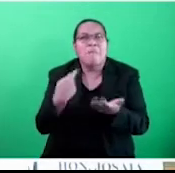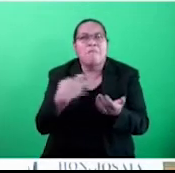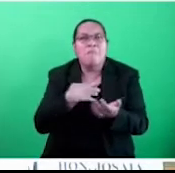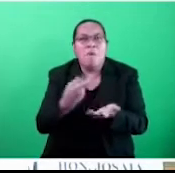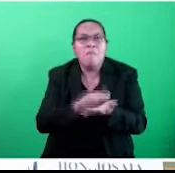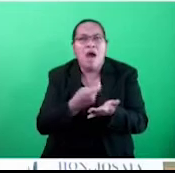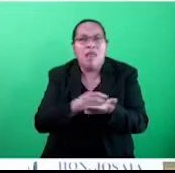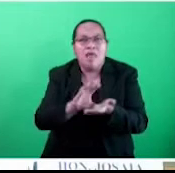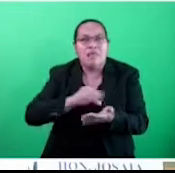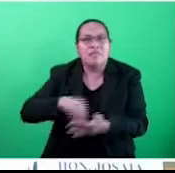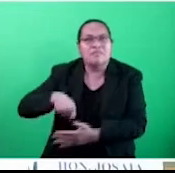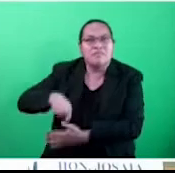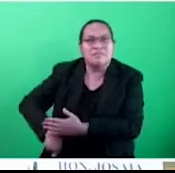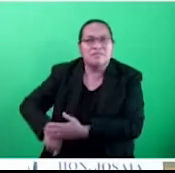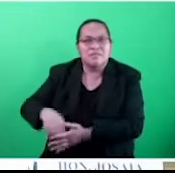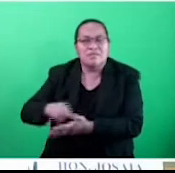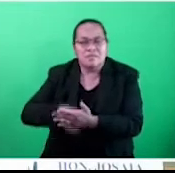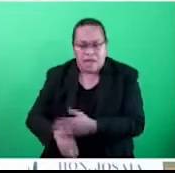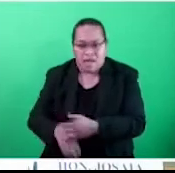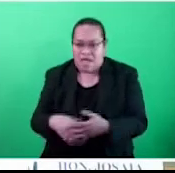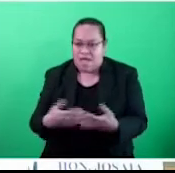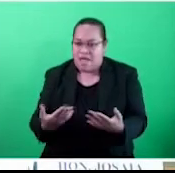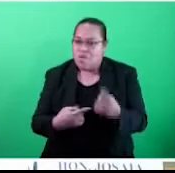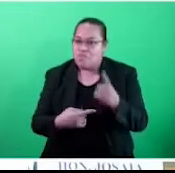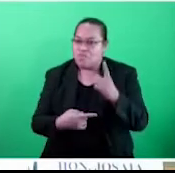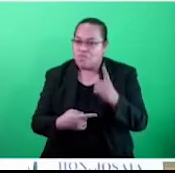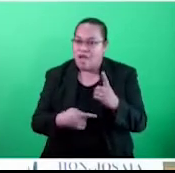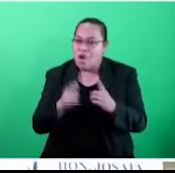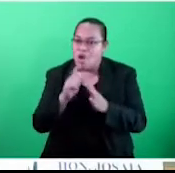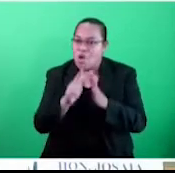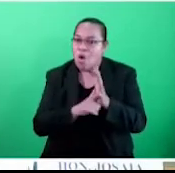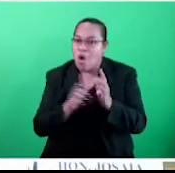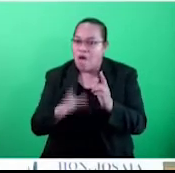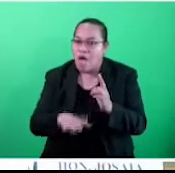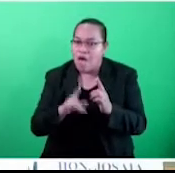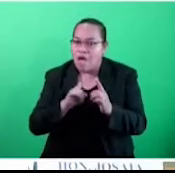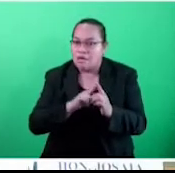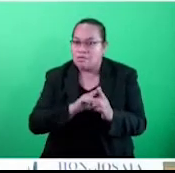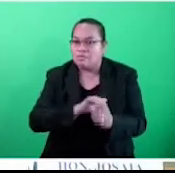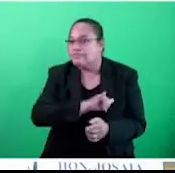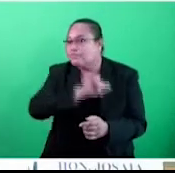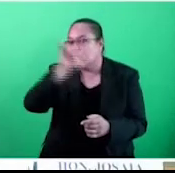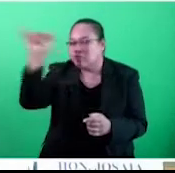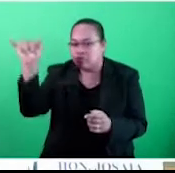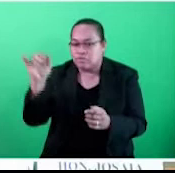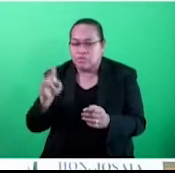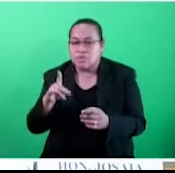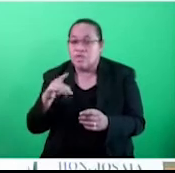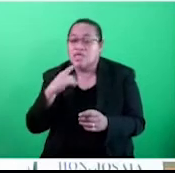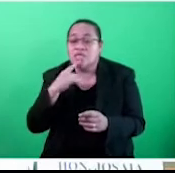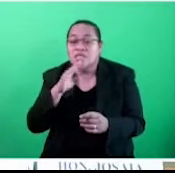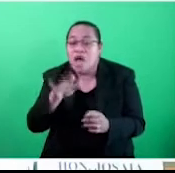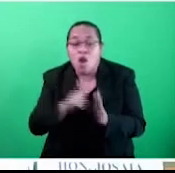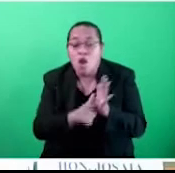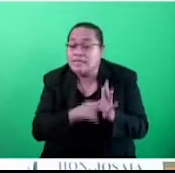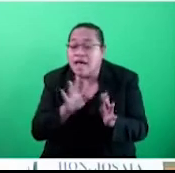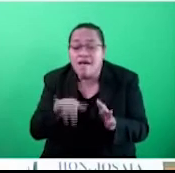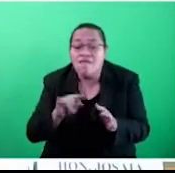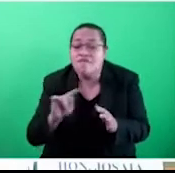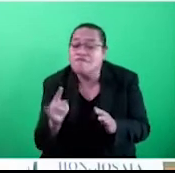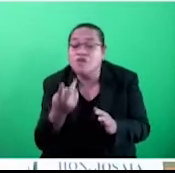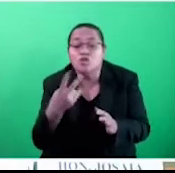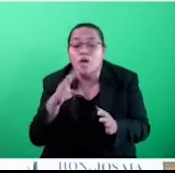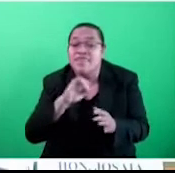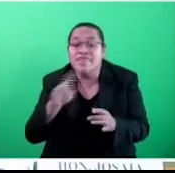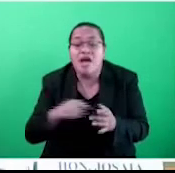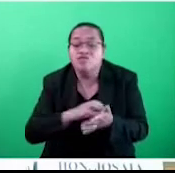In one particular instance, we had a lawyer with an overseas investor said, send me $20,000 now. I need to go and